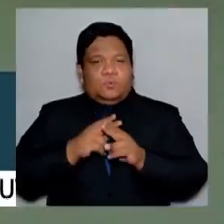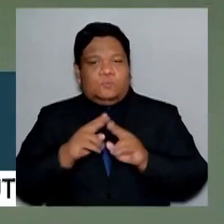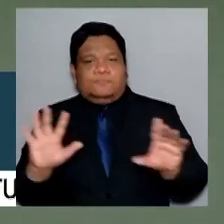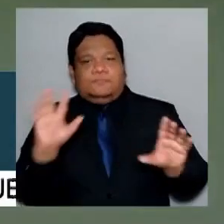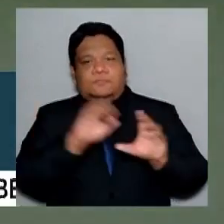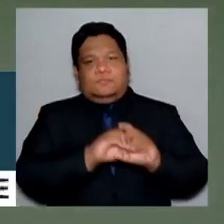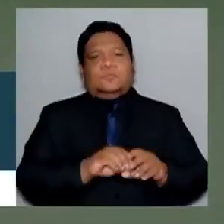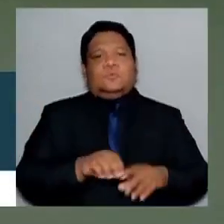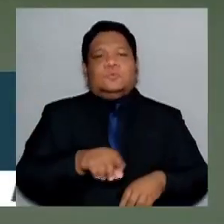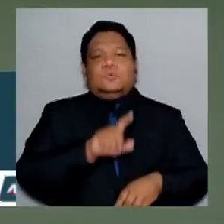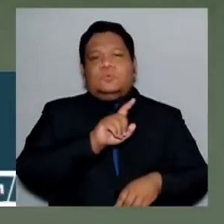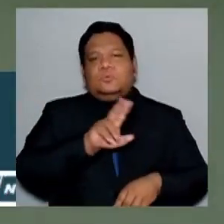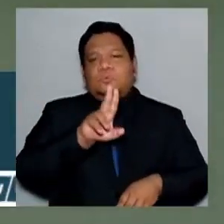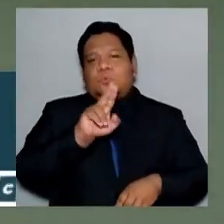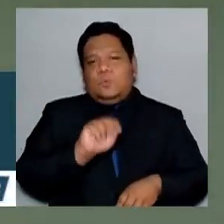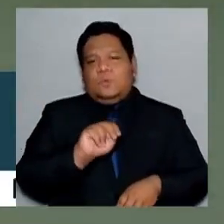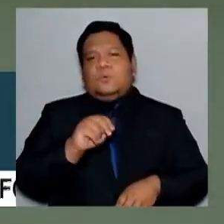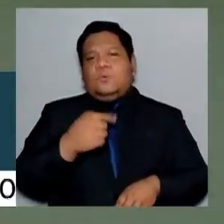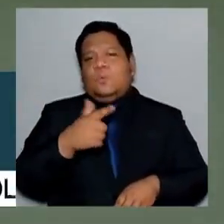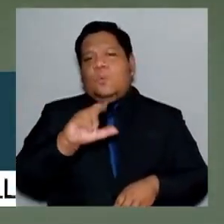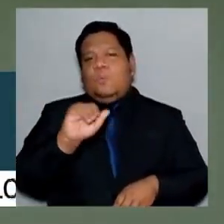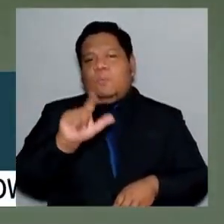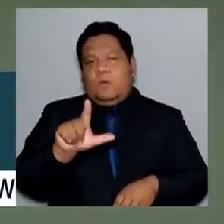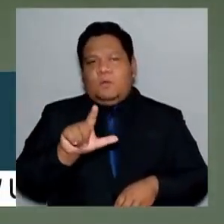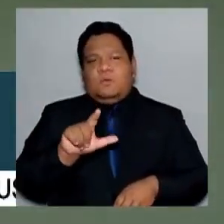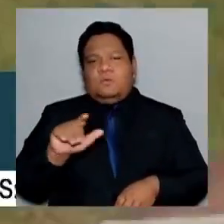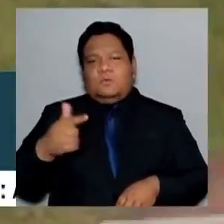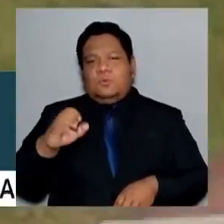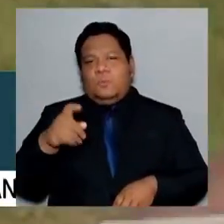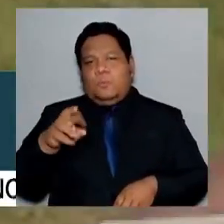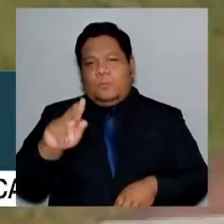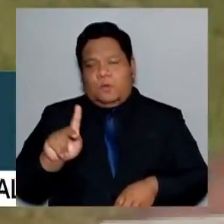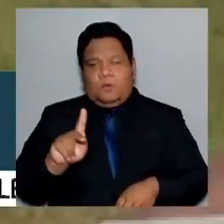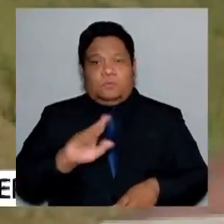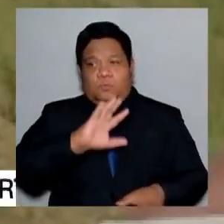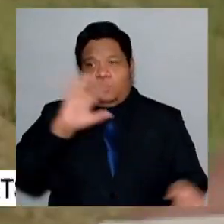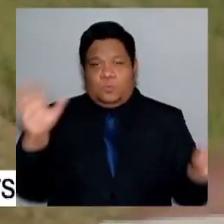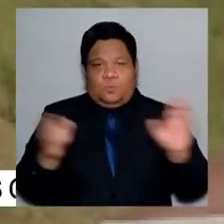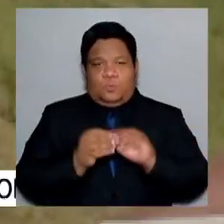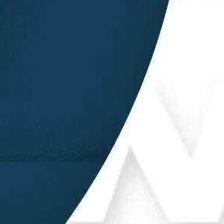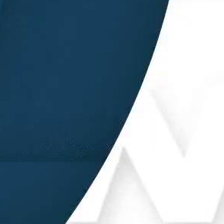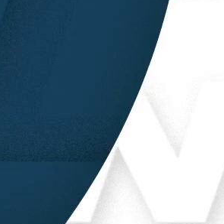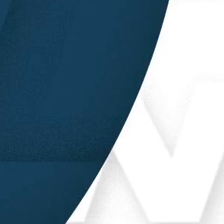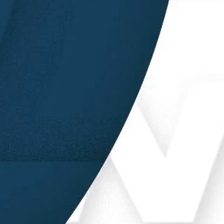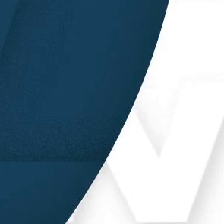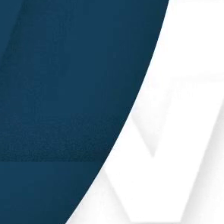bringing the total number of members to 195 this year.